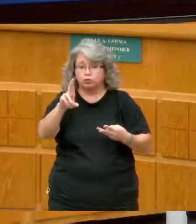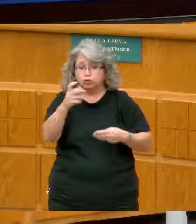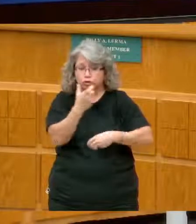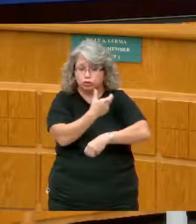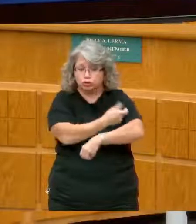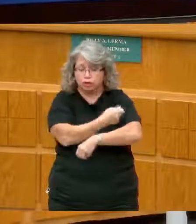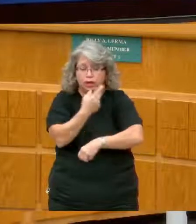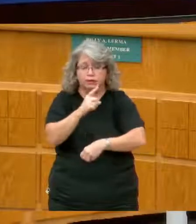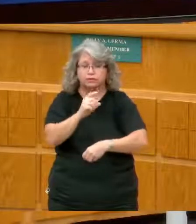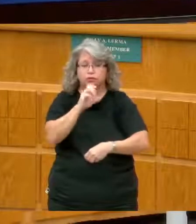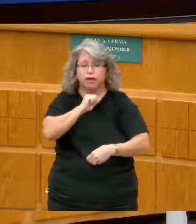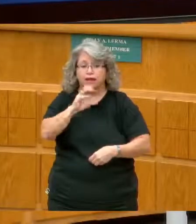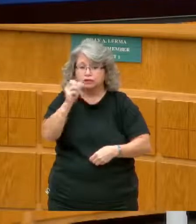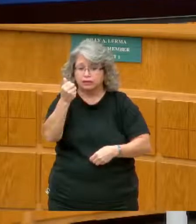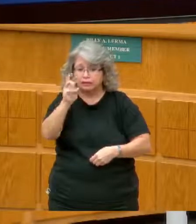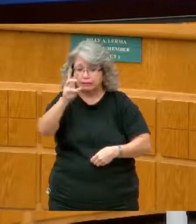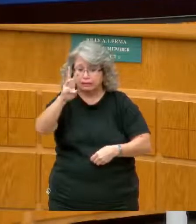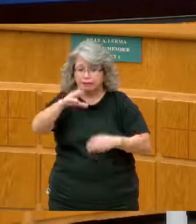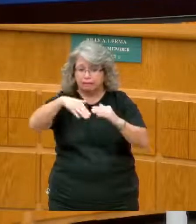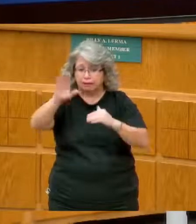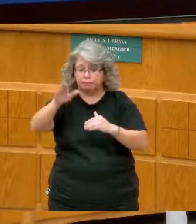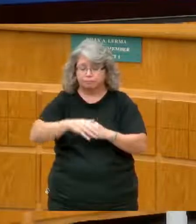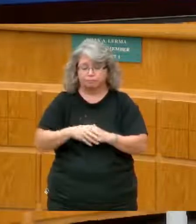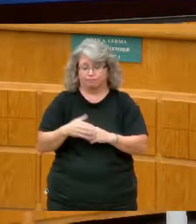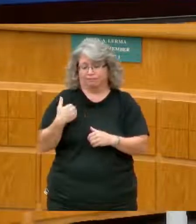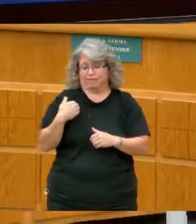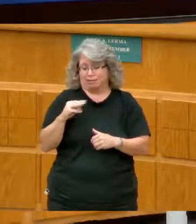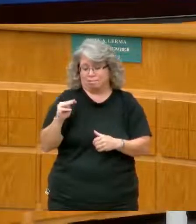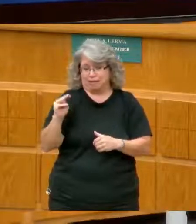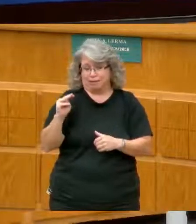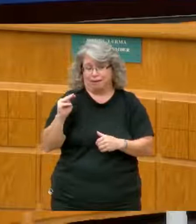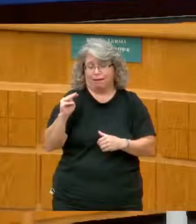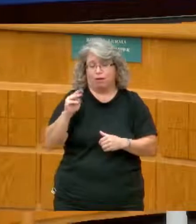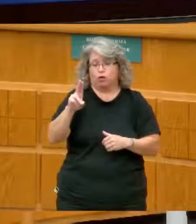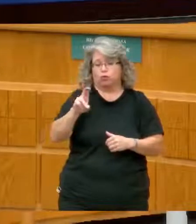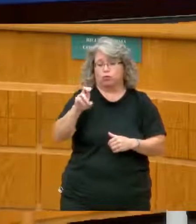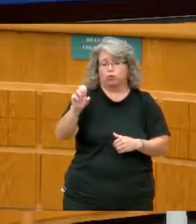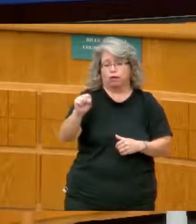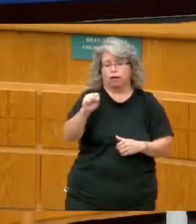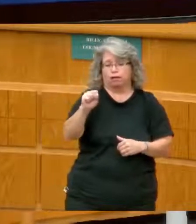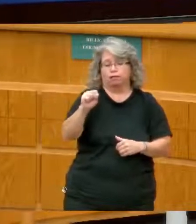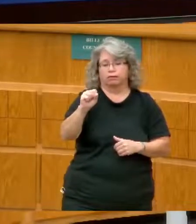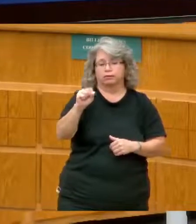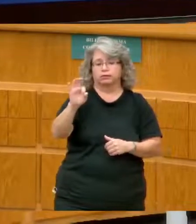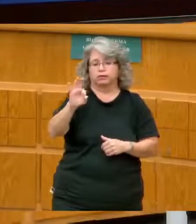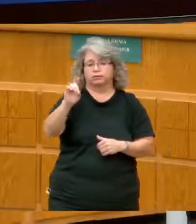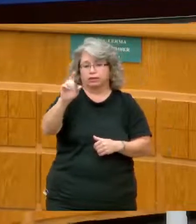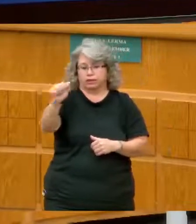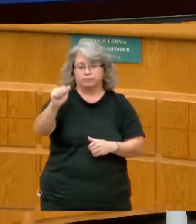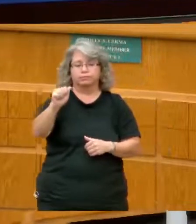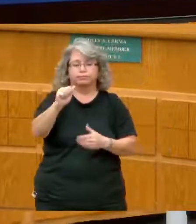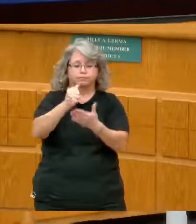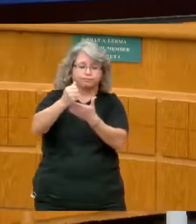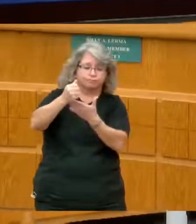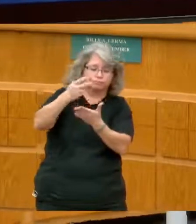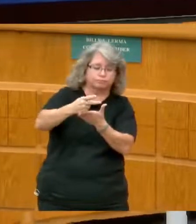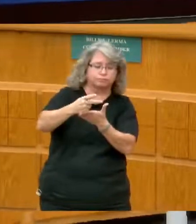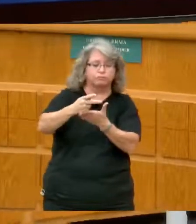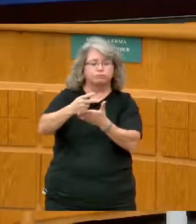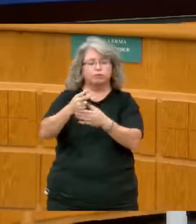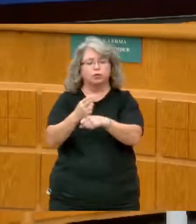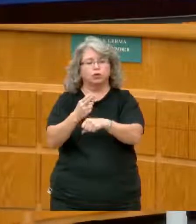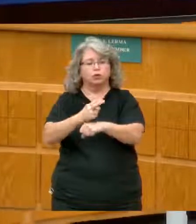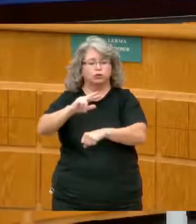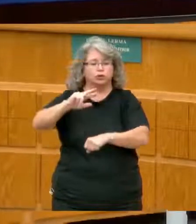up. Just Monday, January the 3rd, the U.S. Food and Drug Administration authorized the use of a third dose